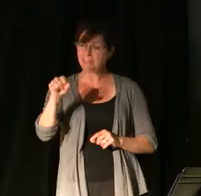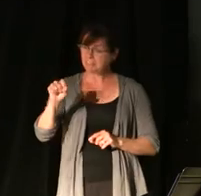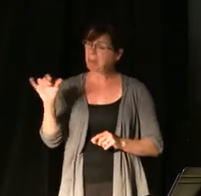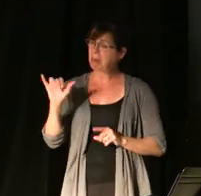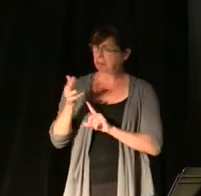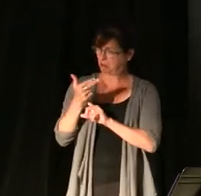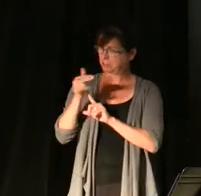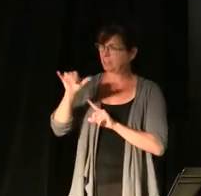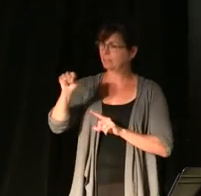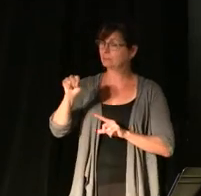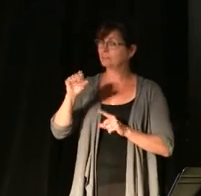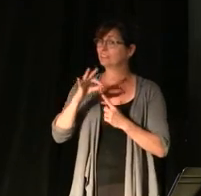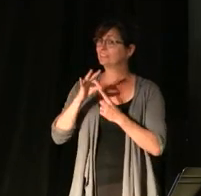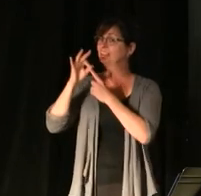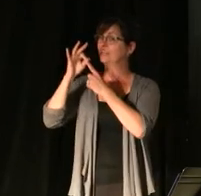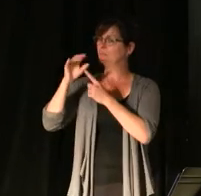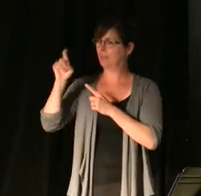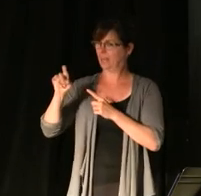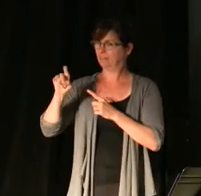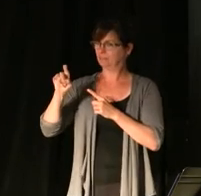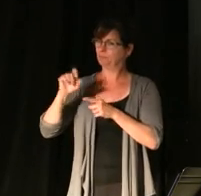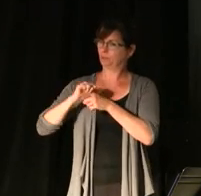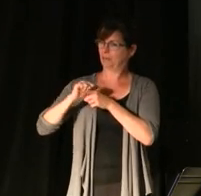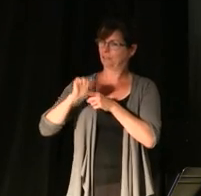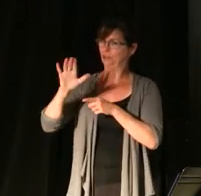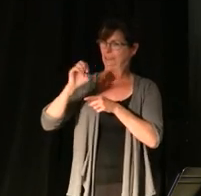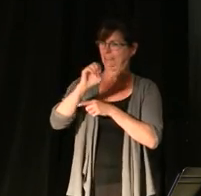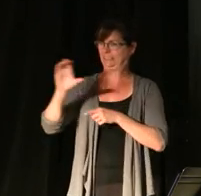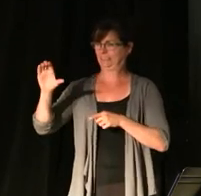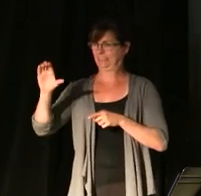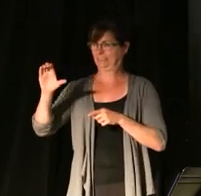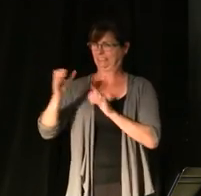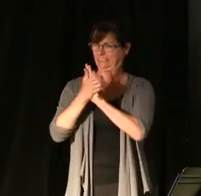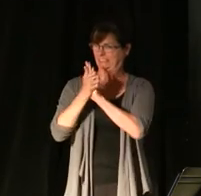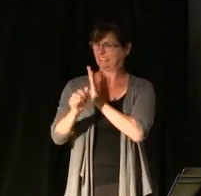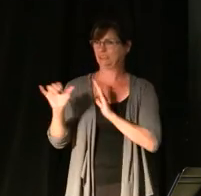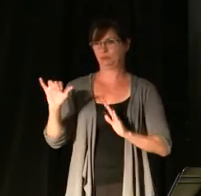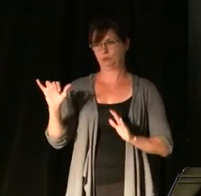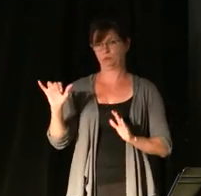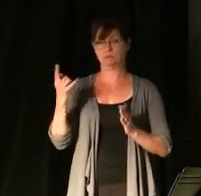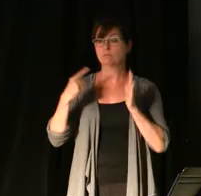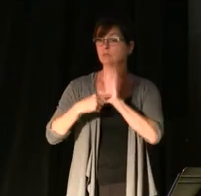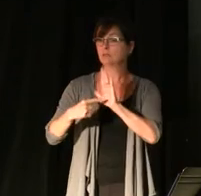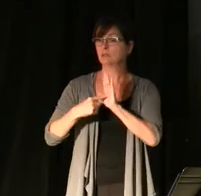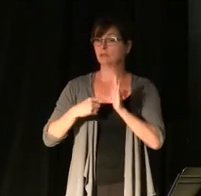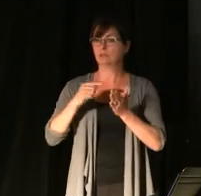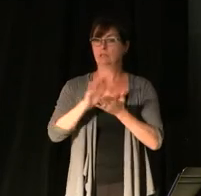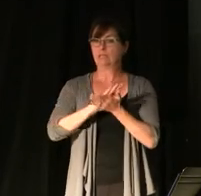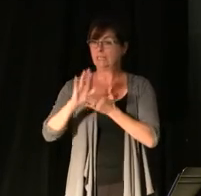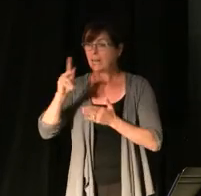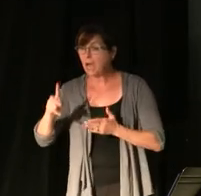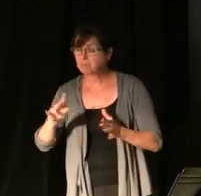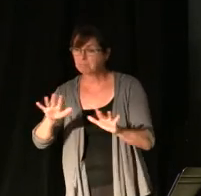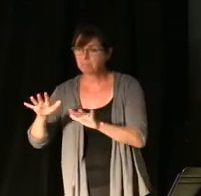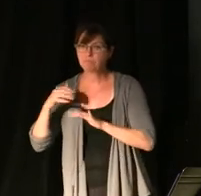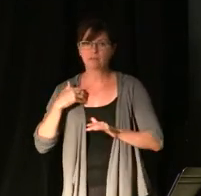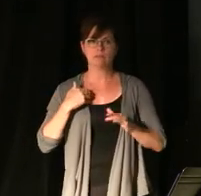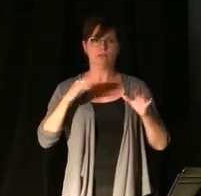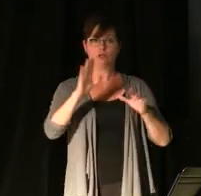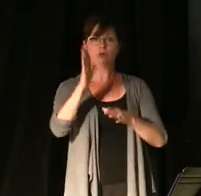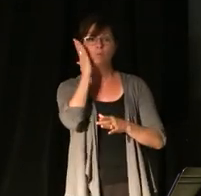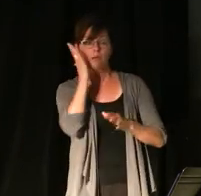like a hotel, except you have to practice your ECC skills too, like cleaning up after yourself, making your